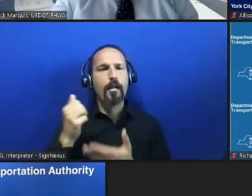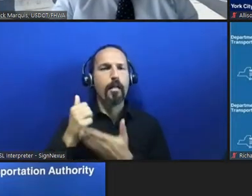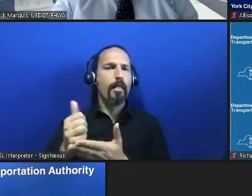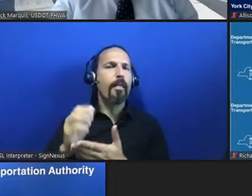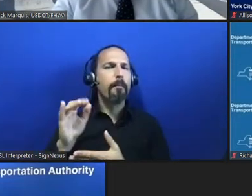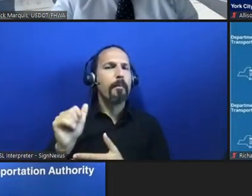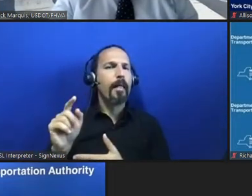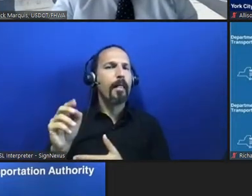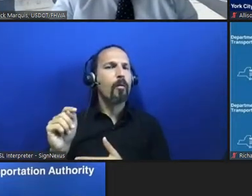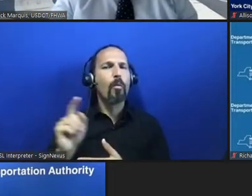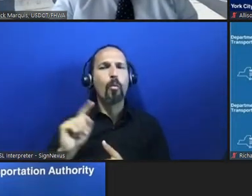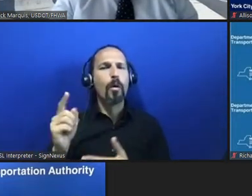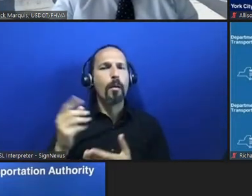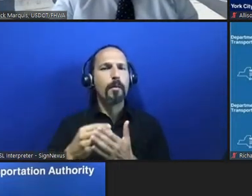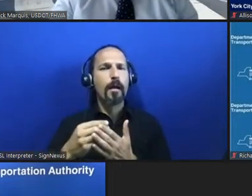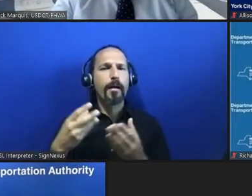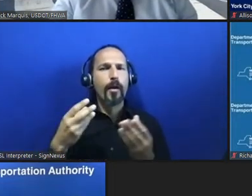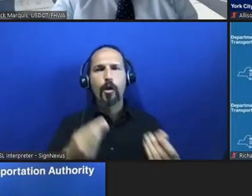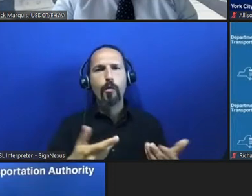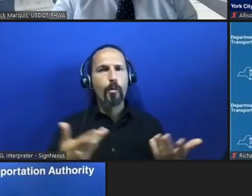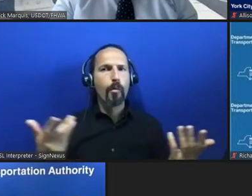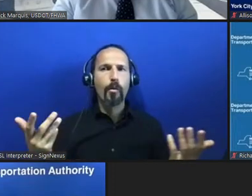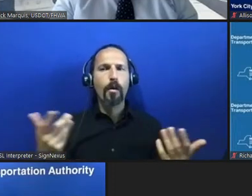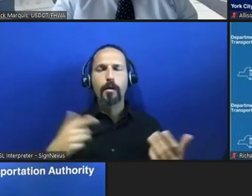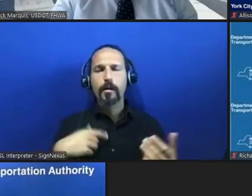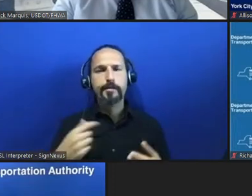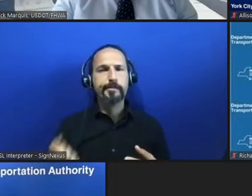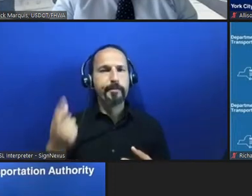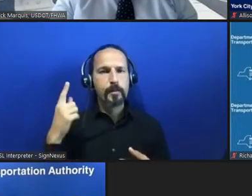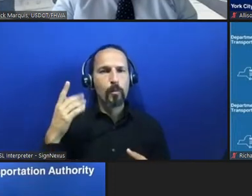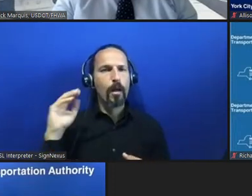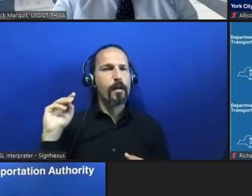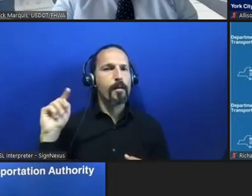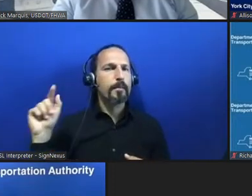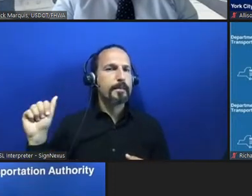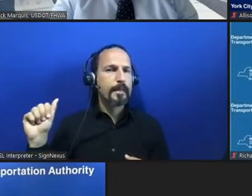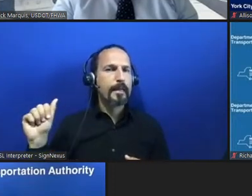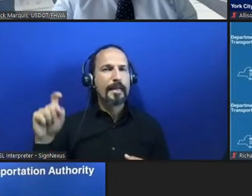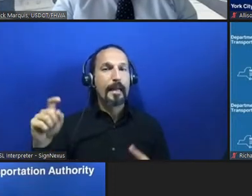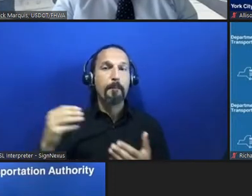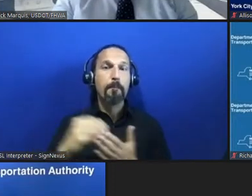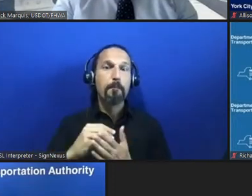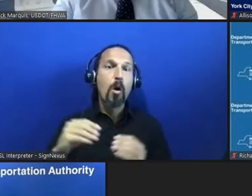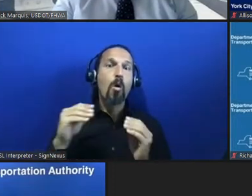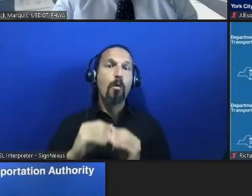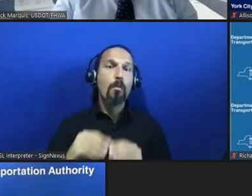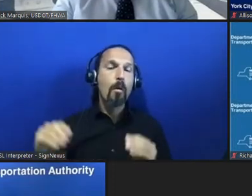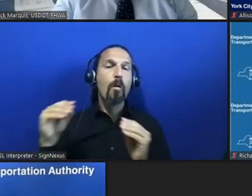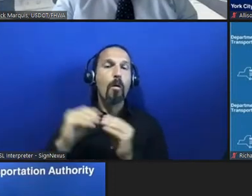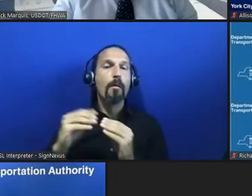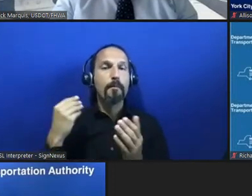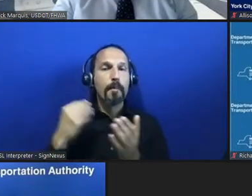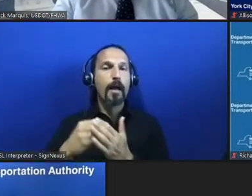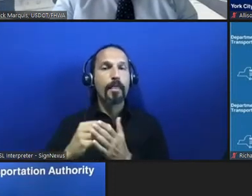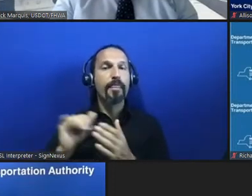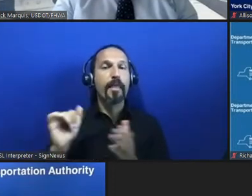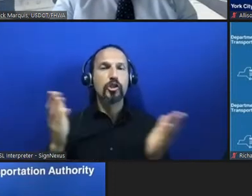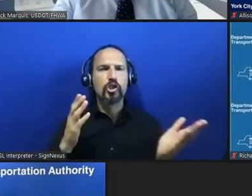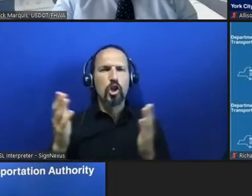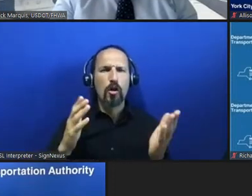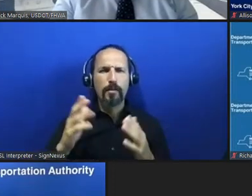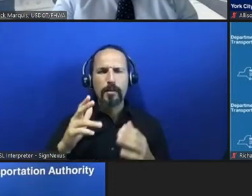what where where is this money going to like I I just don't understand why the MTA needs more and more money when Services go